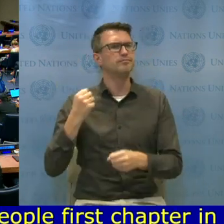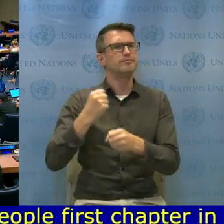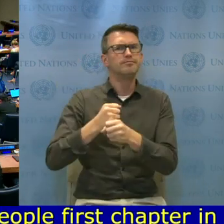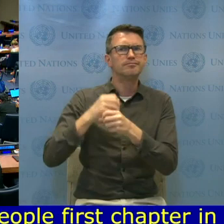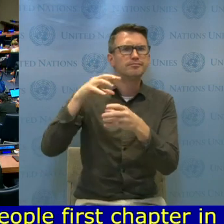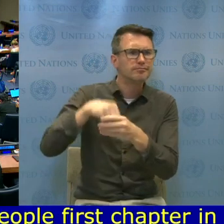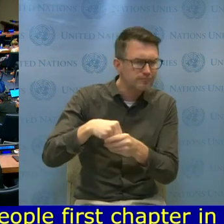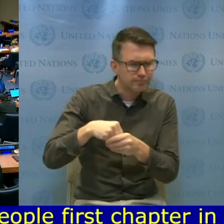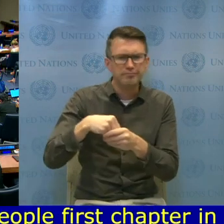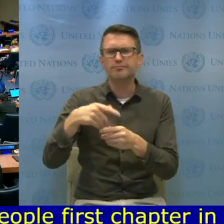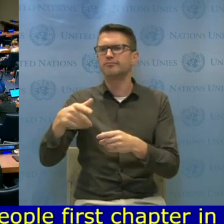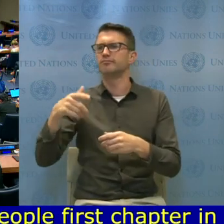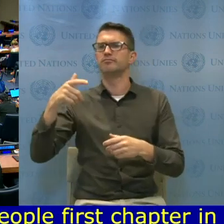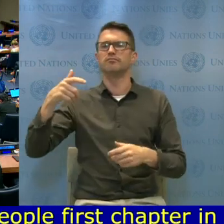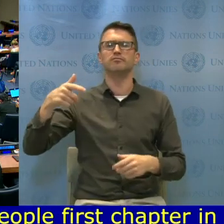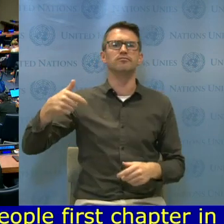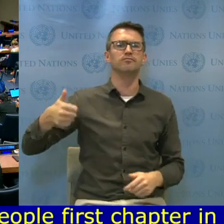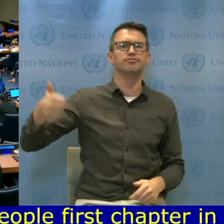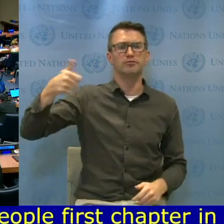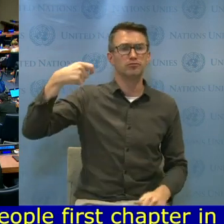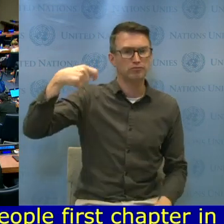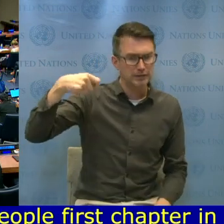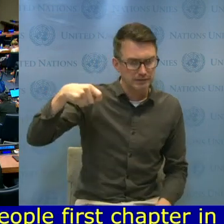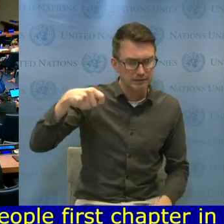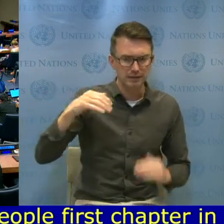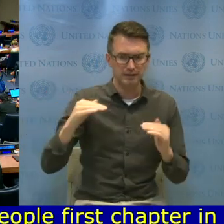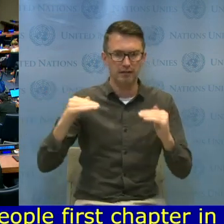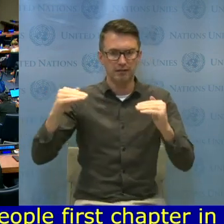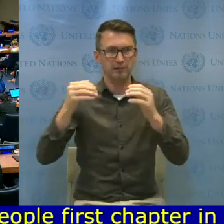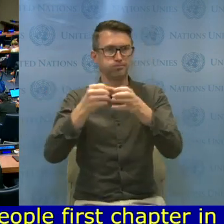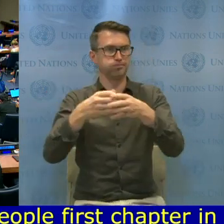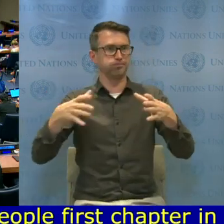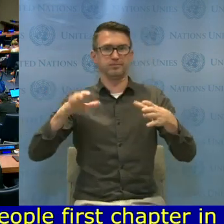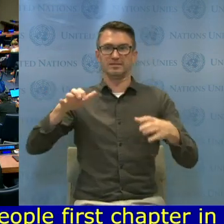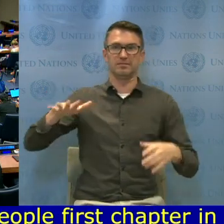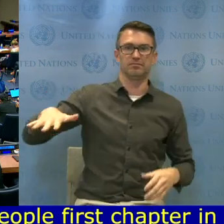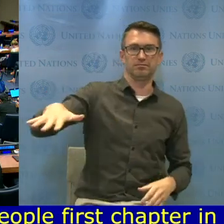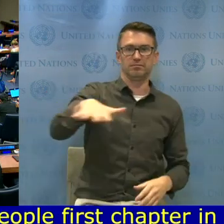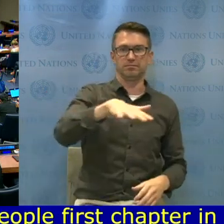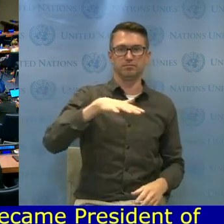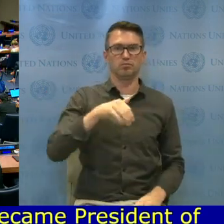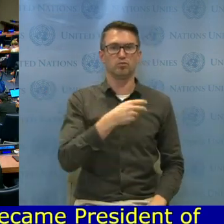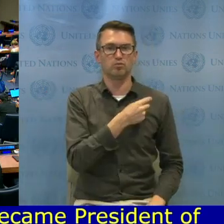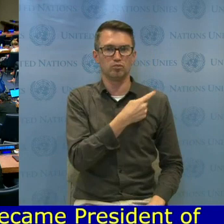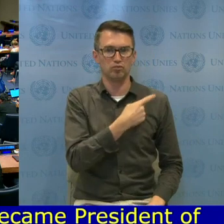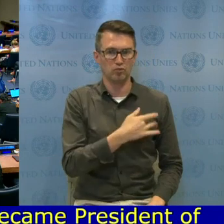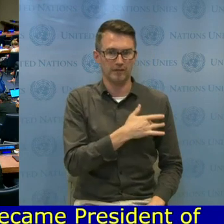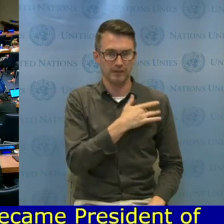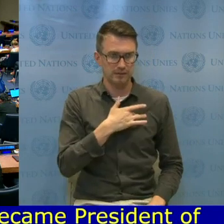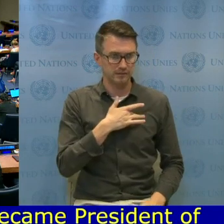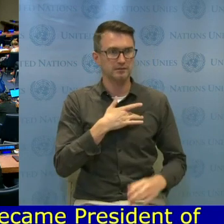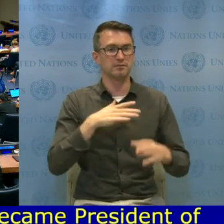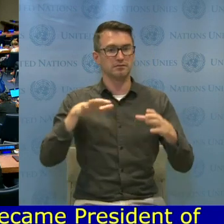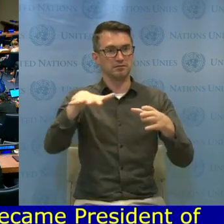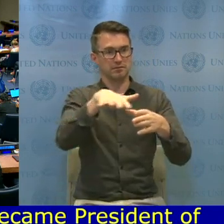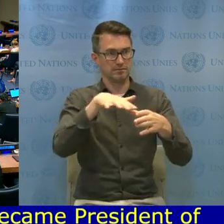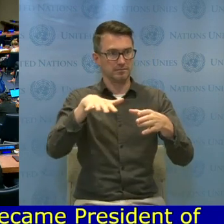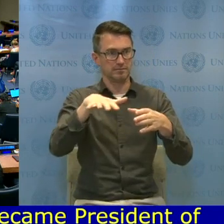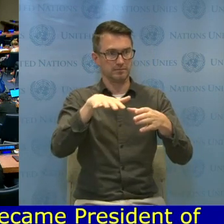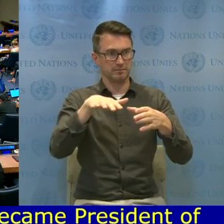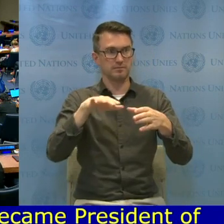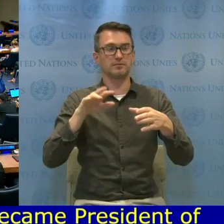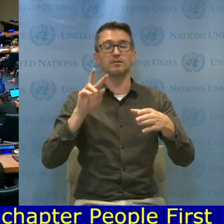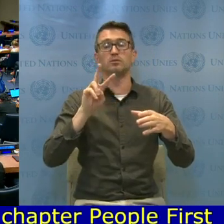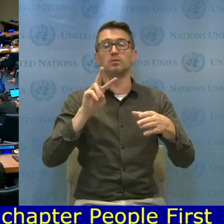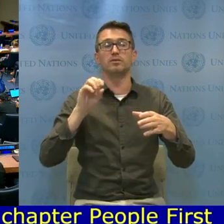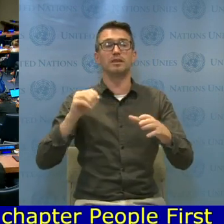of Ontario. By 2009, Mr. Earl was appointed as the youth representative to the Board of People First